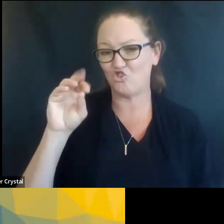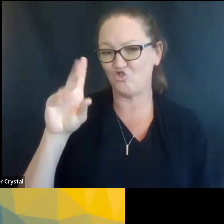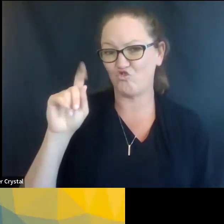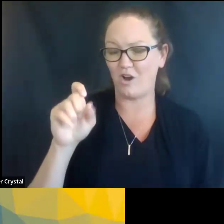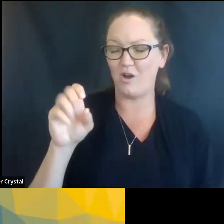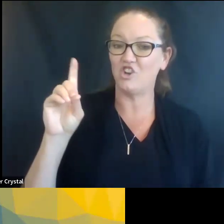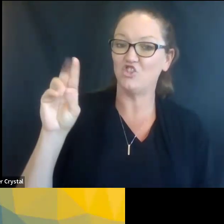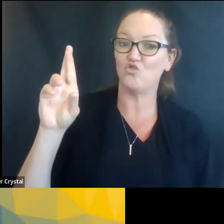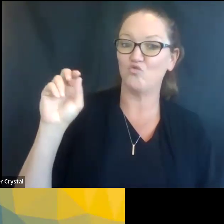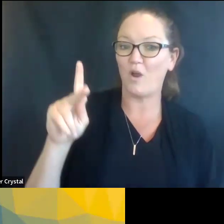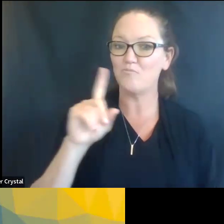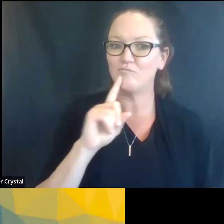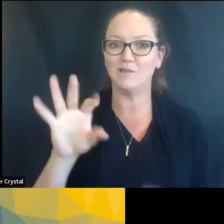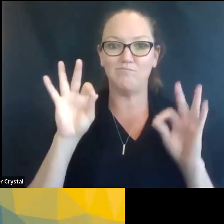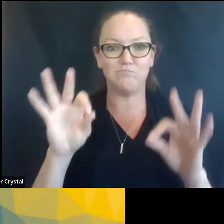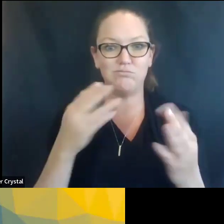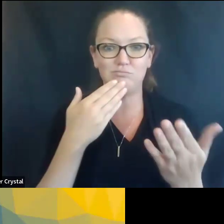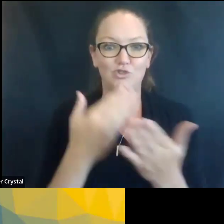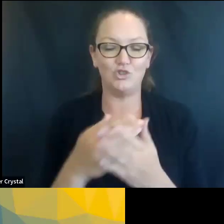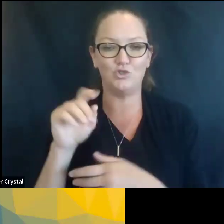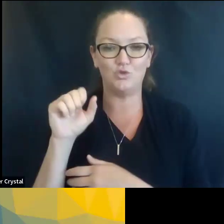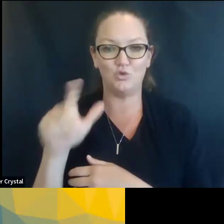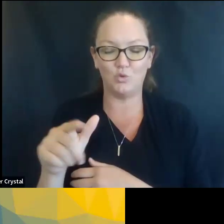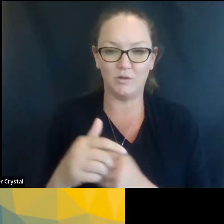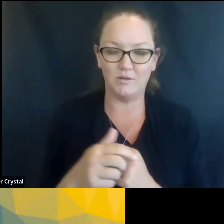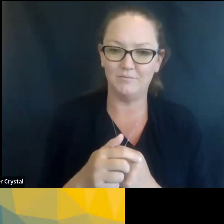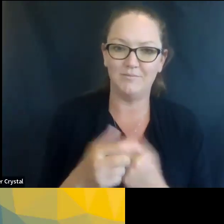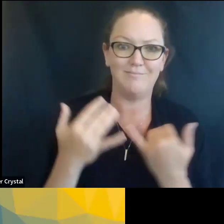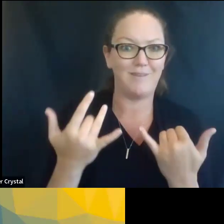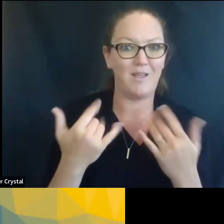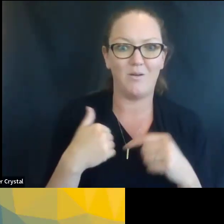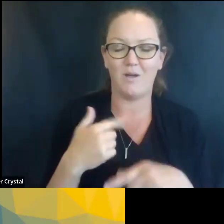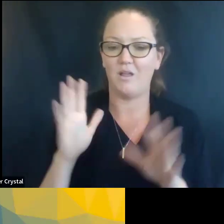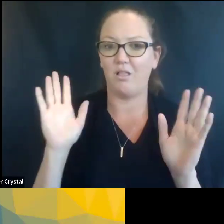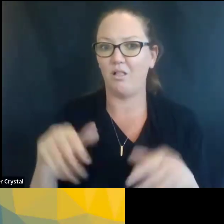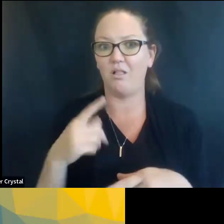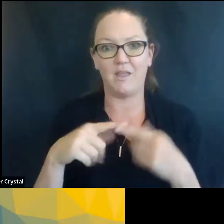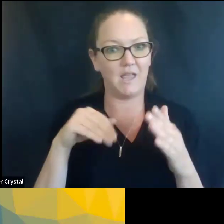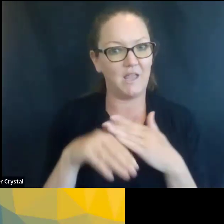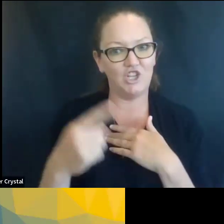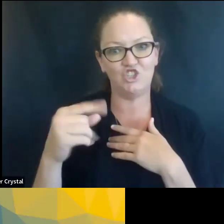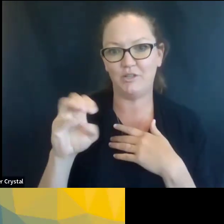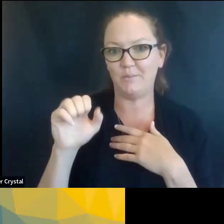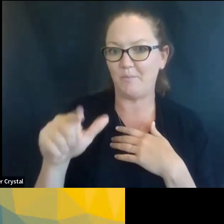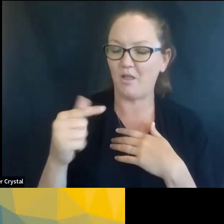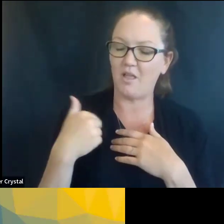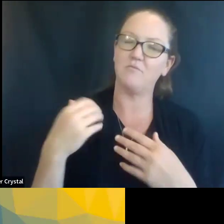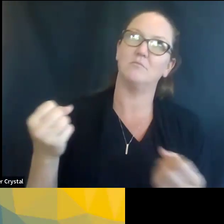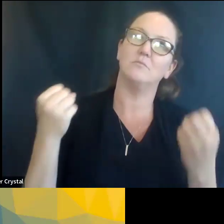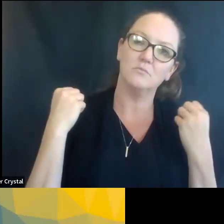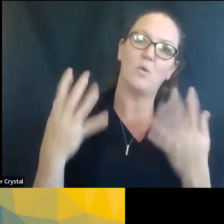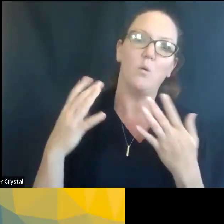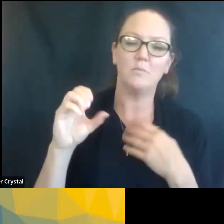so, I can barely go to my Gmail account anymore because it's just filled with spam. And I constantly